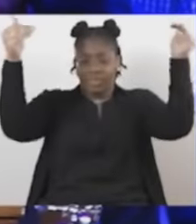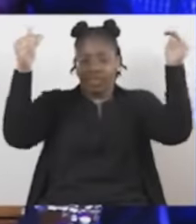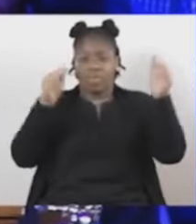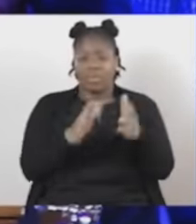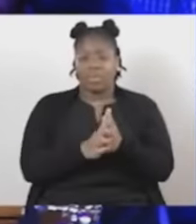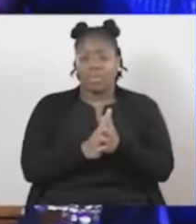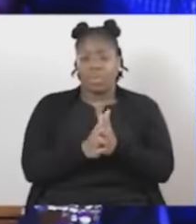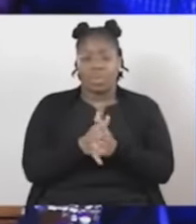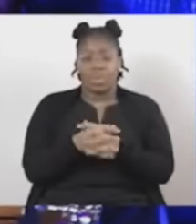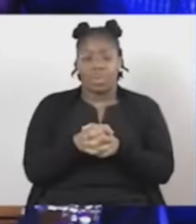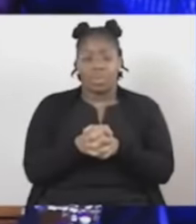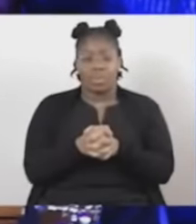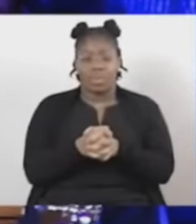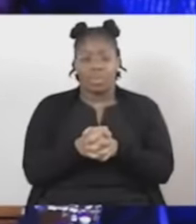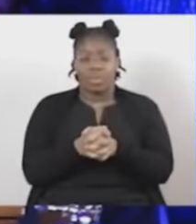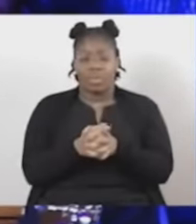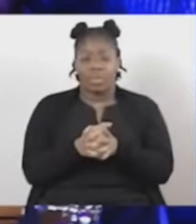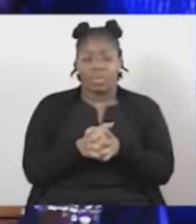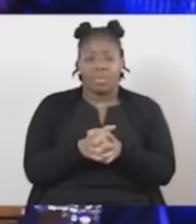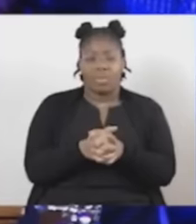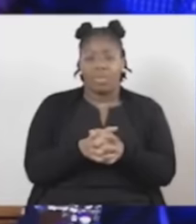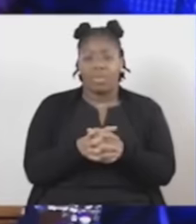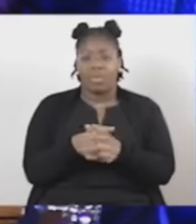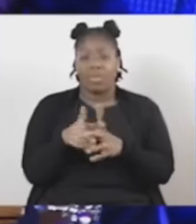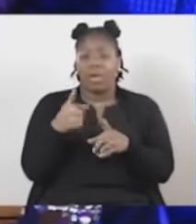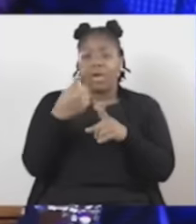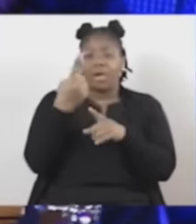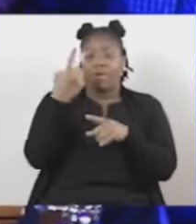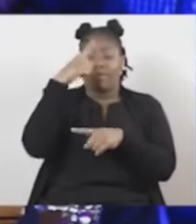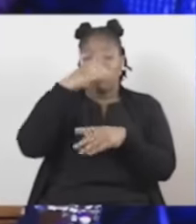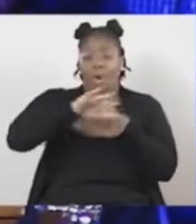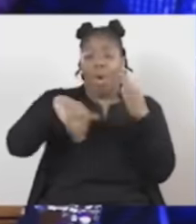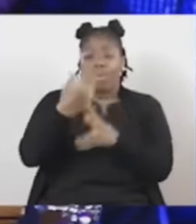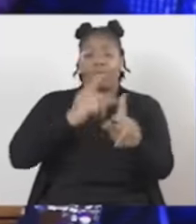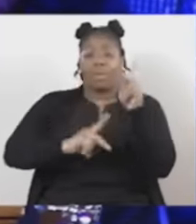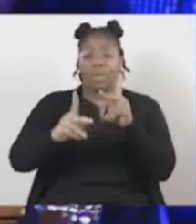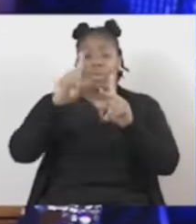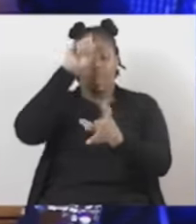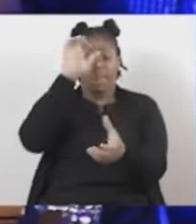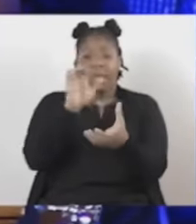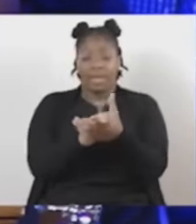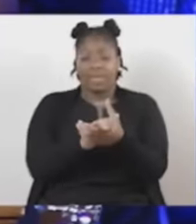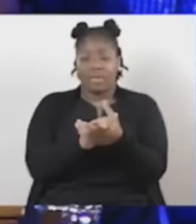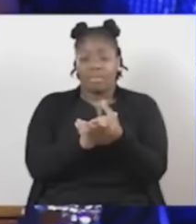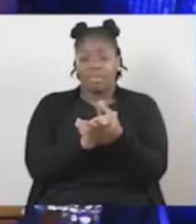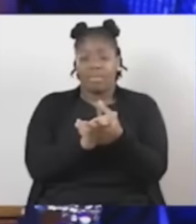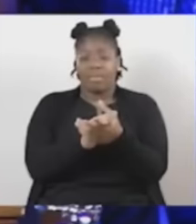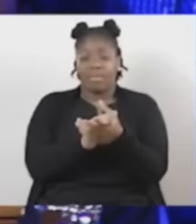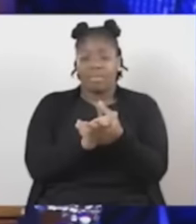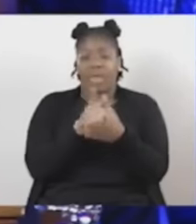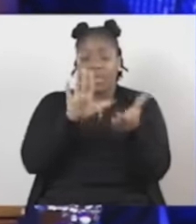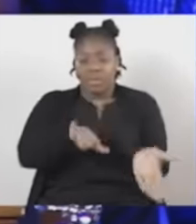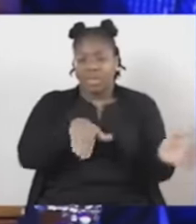heart. That is, of every person who would dare call on the name of the Lord. The disciples have